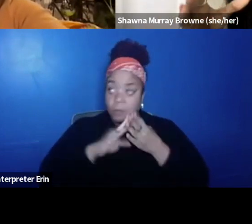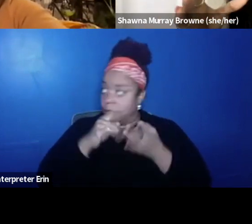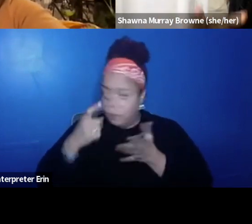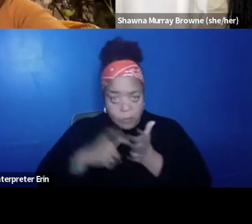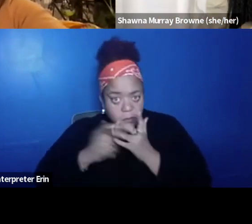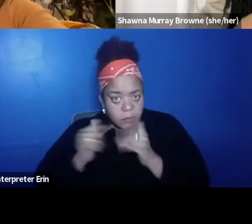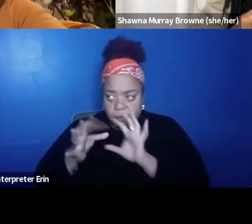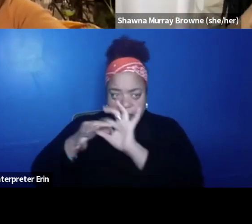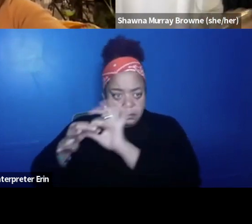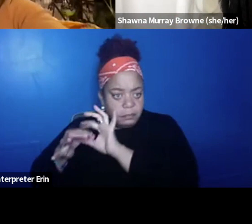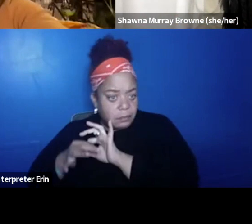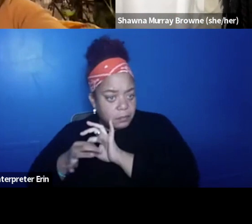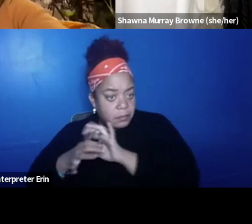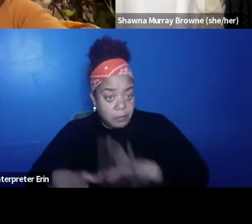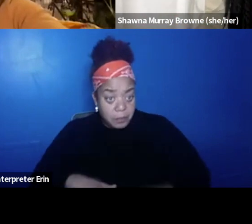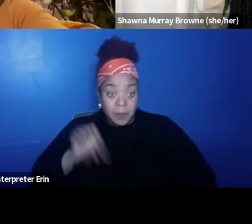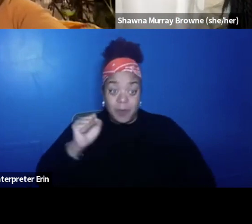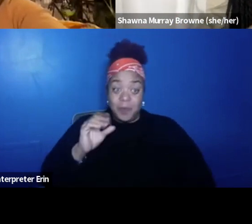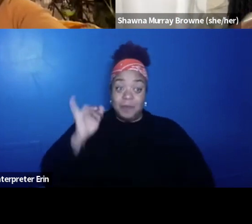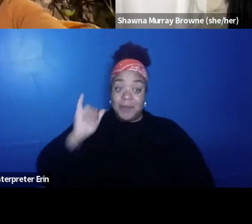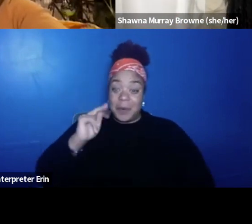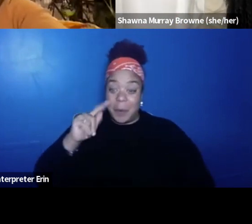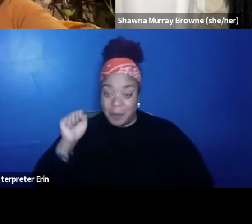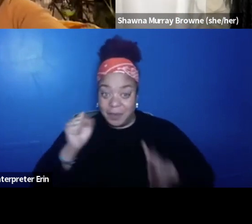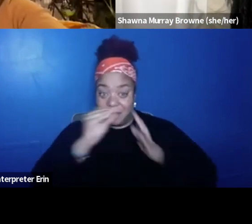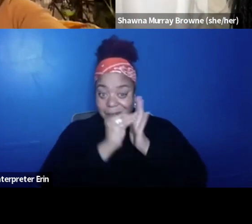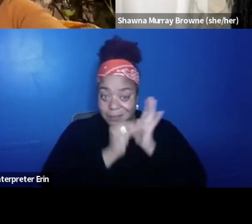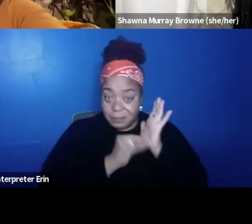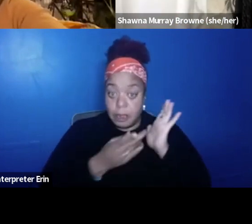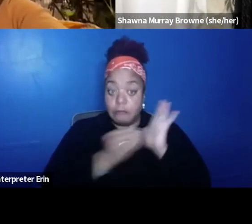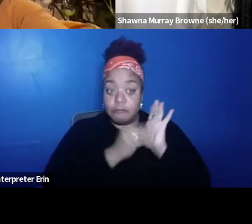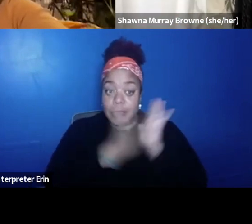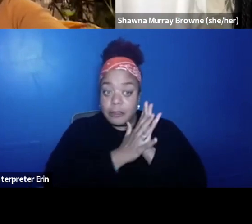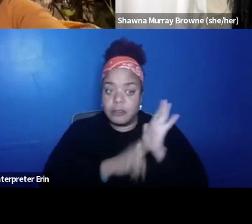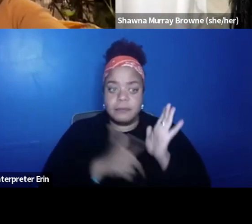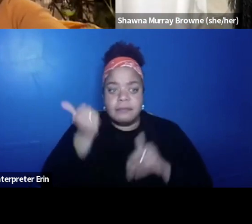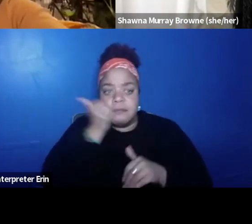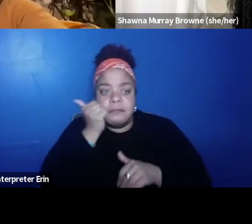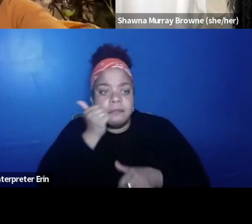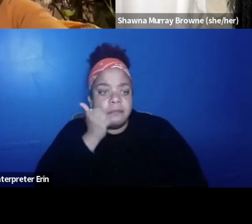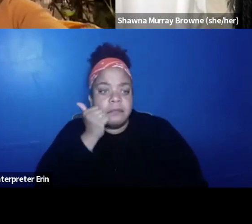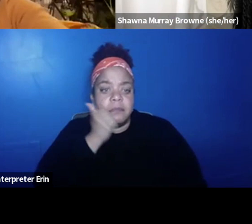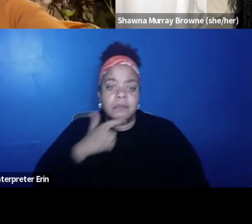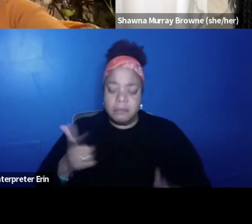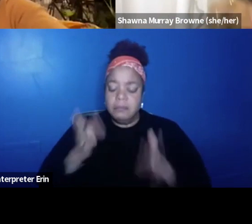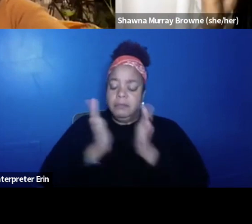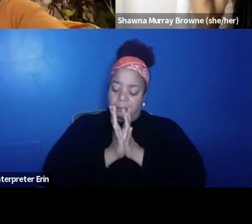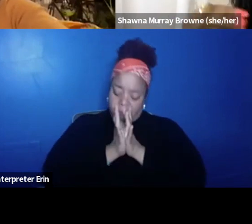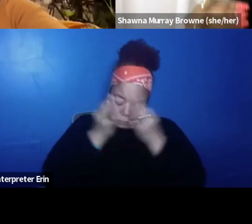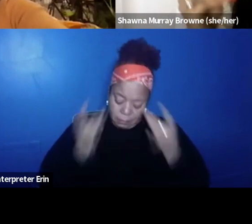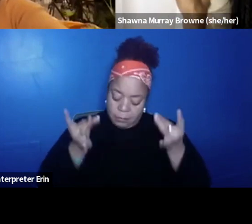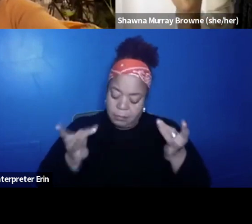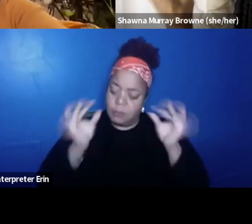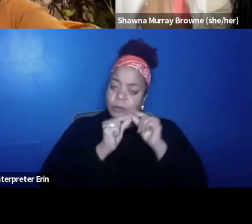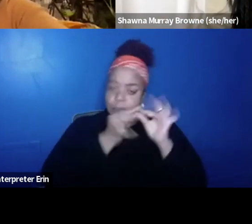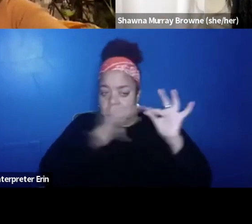notes and records. On a day-to-day basis, the mantra within the human service sector is,